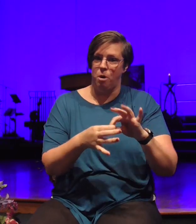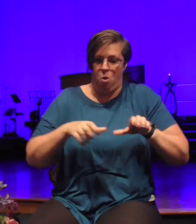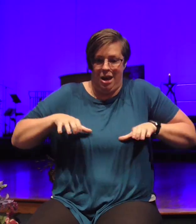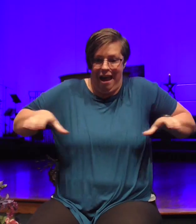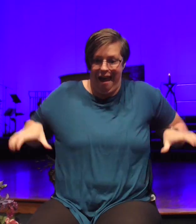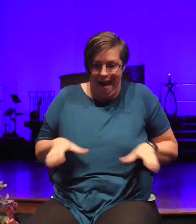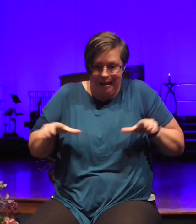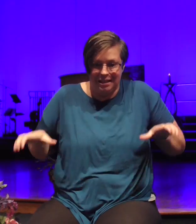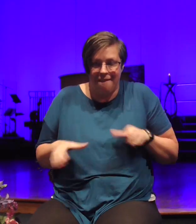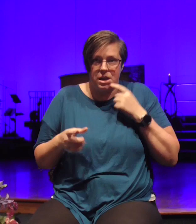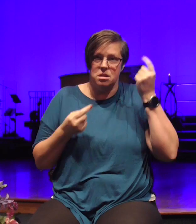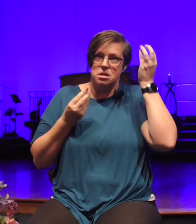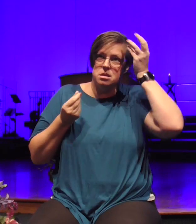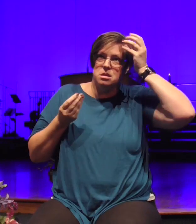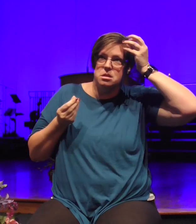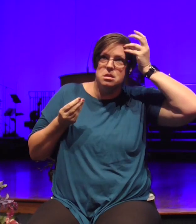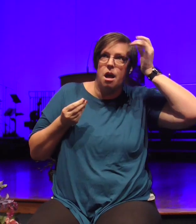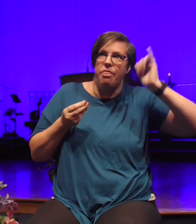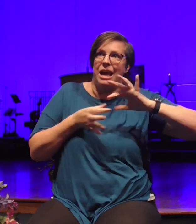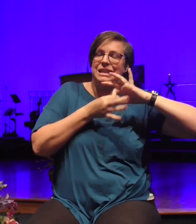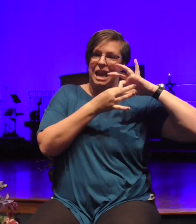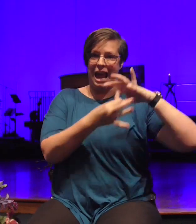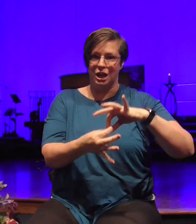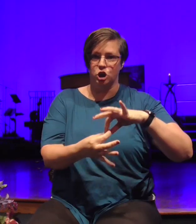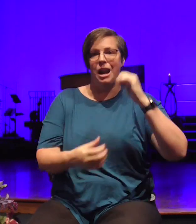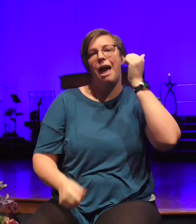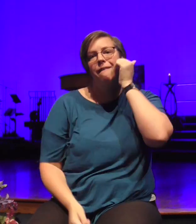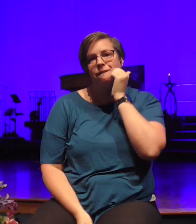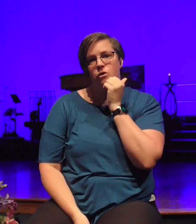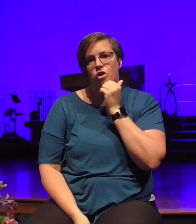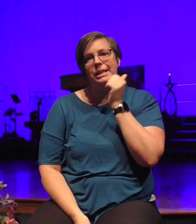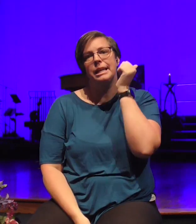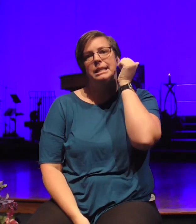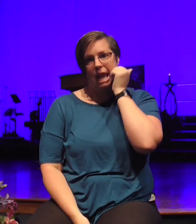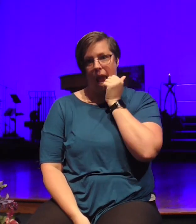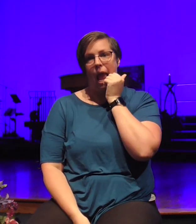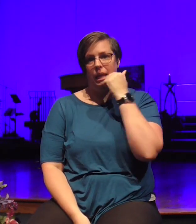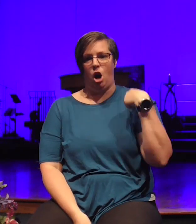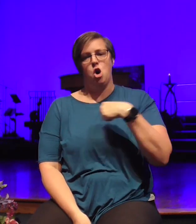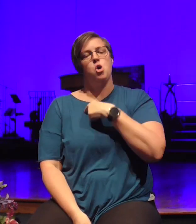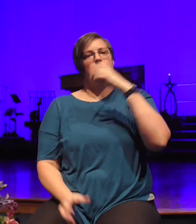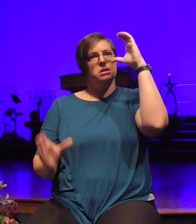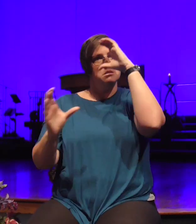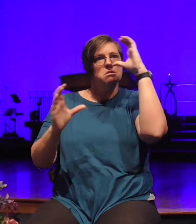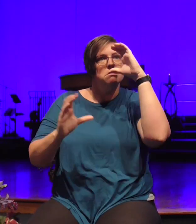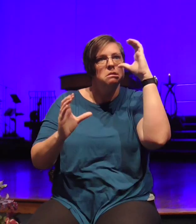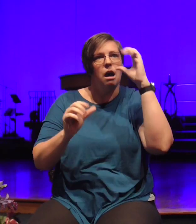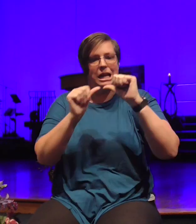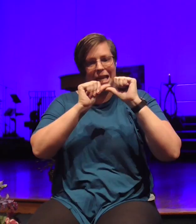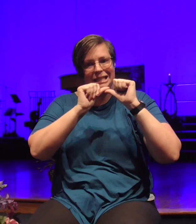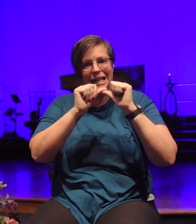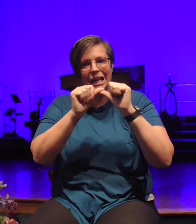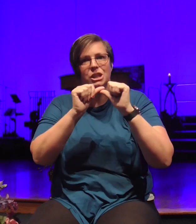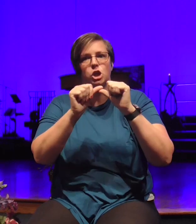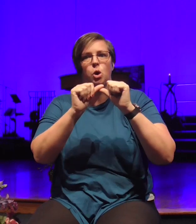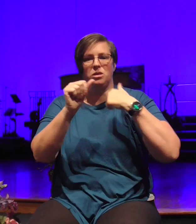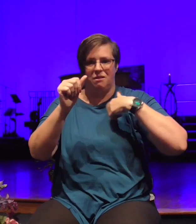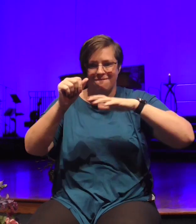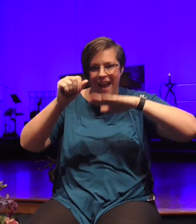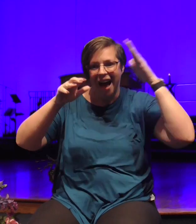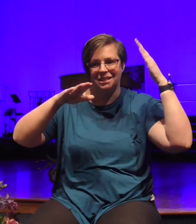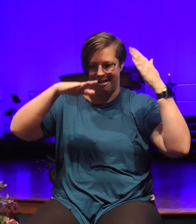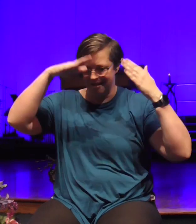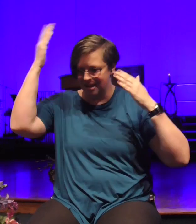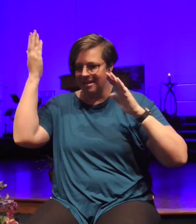that contemplation and that connection on a daily basis, that we're seeking to continue to uncover